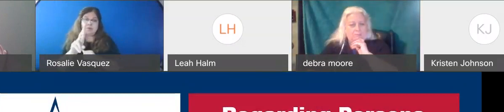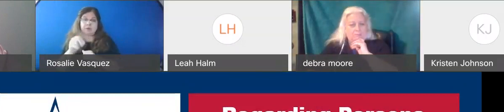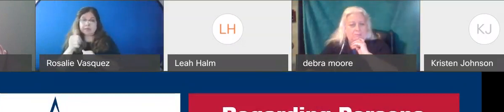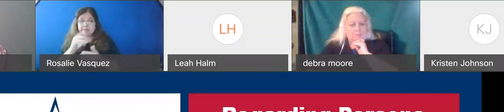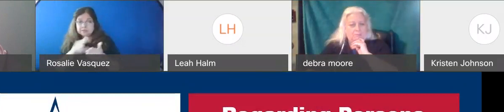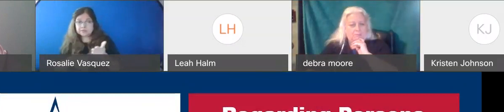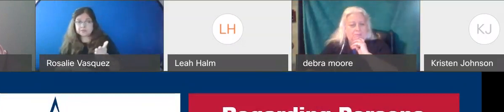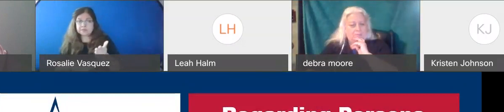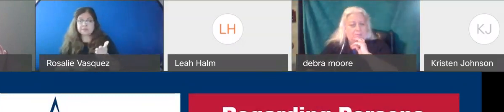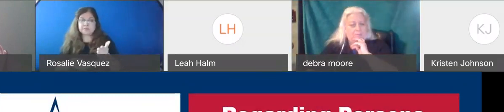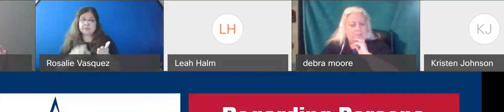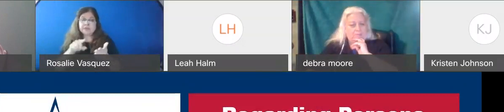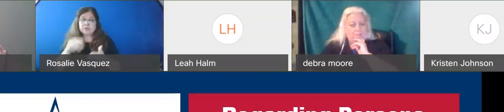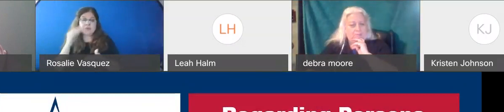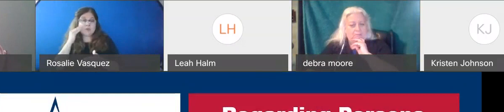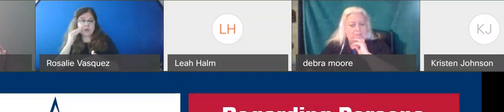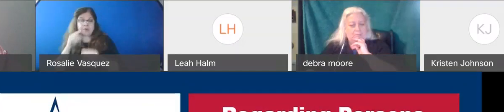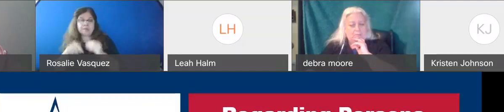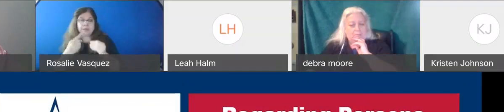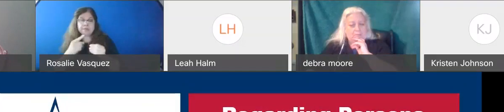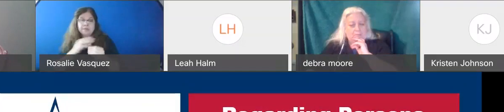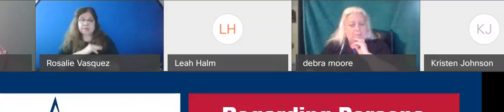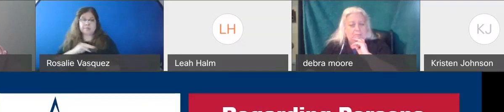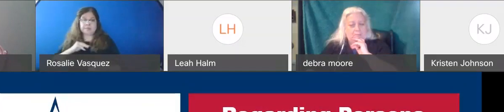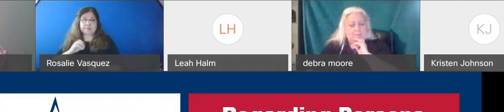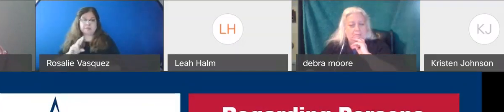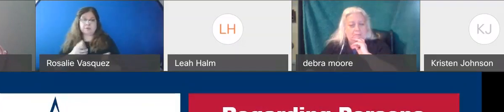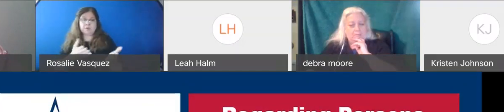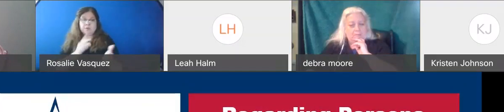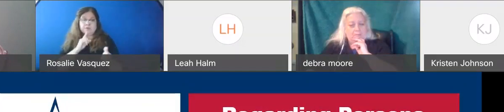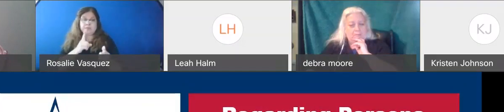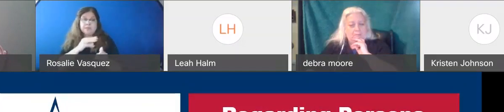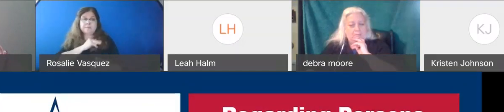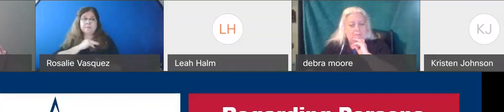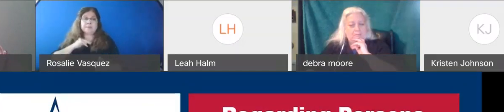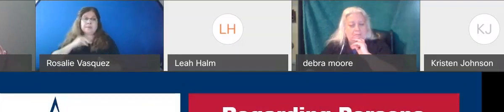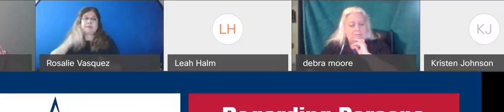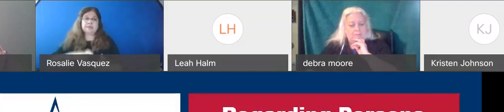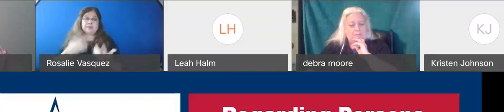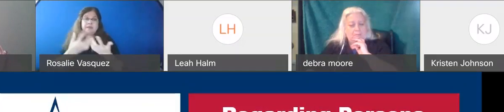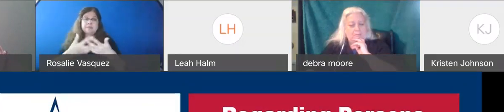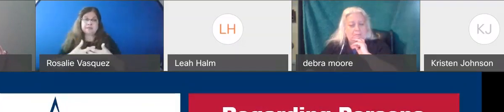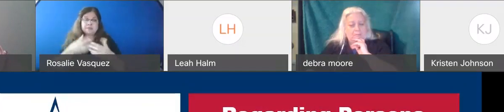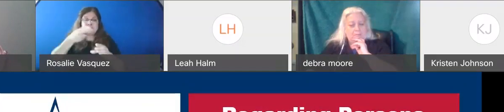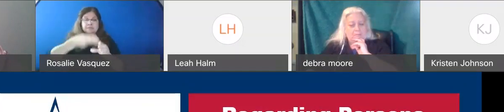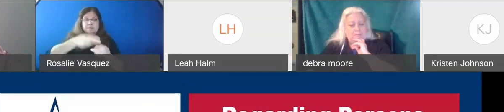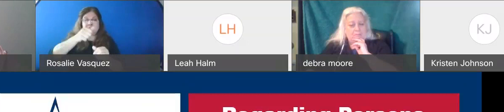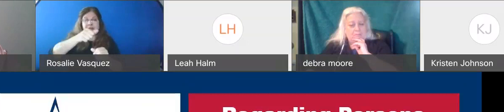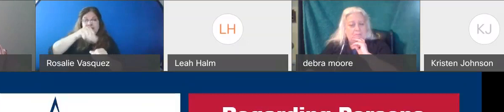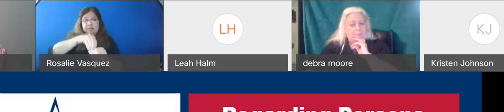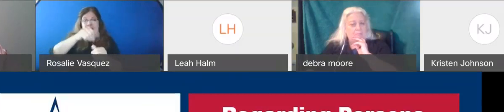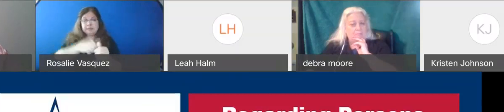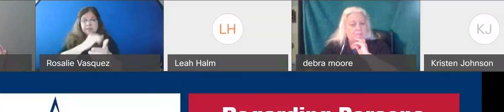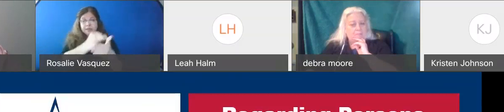that you do know that are members or want to be members that need accommodations to participate in any RSO